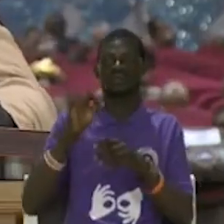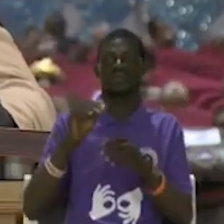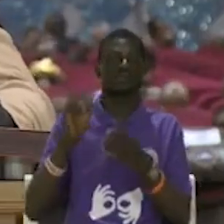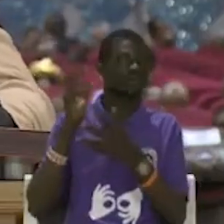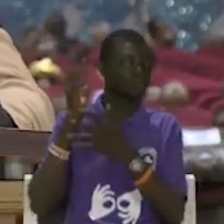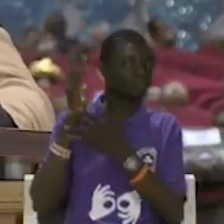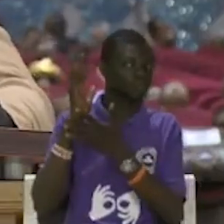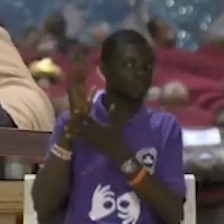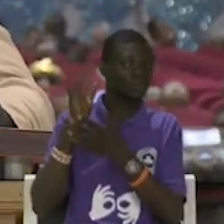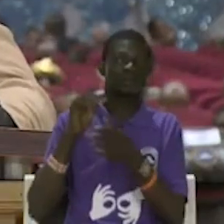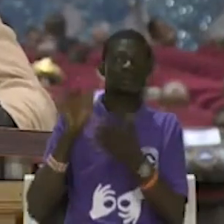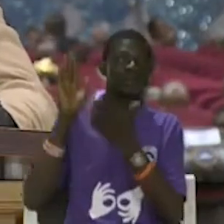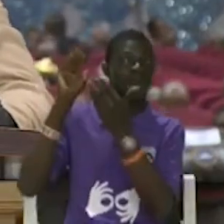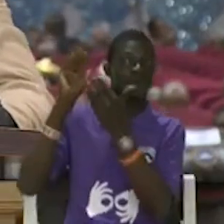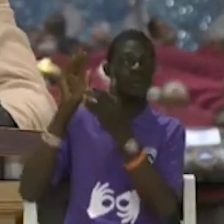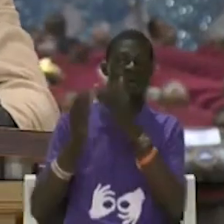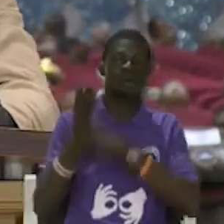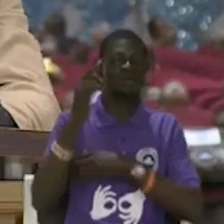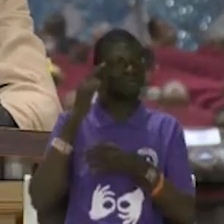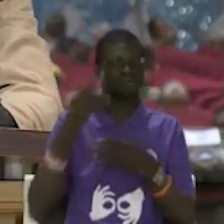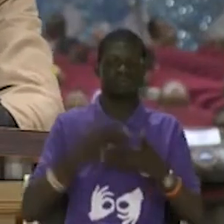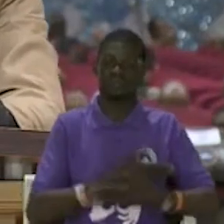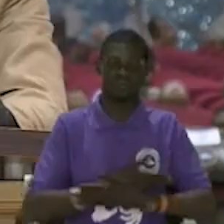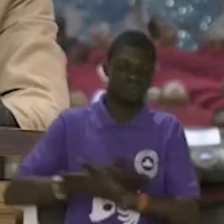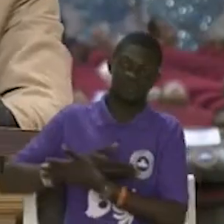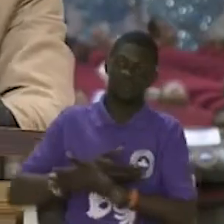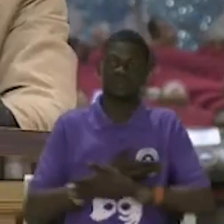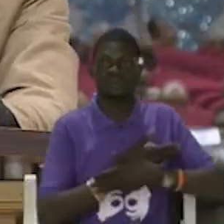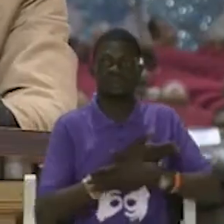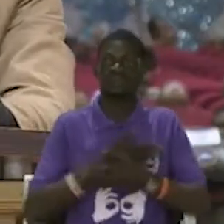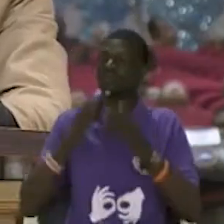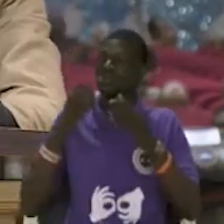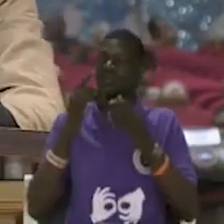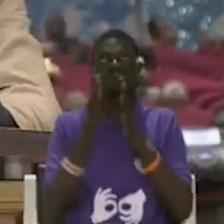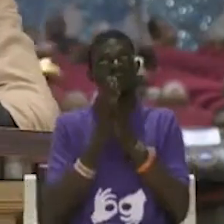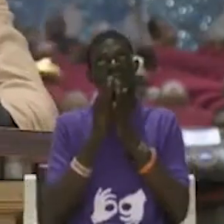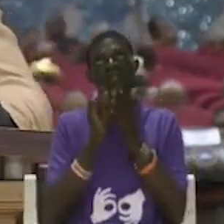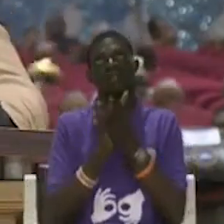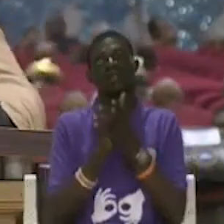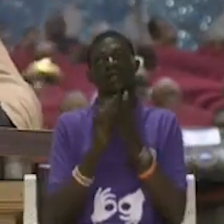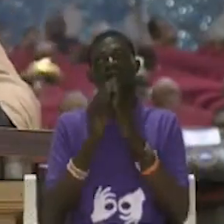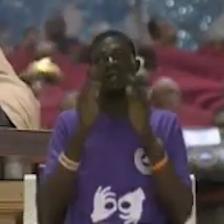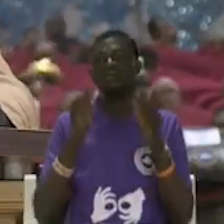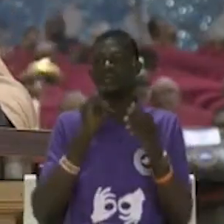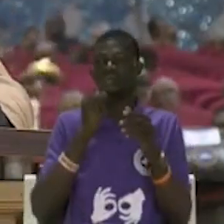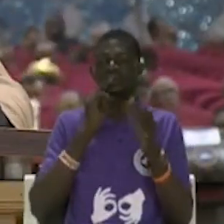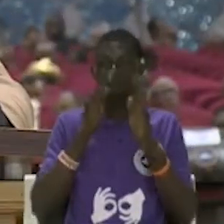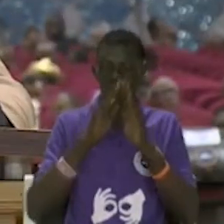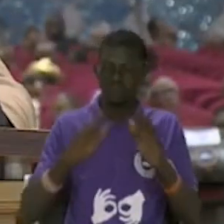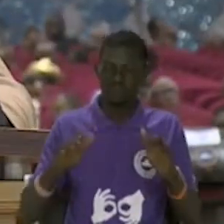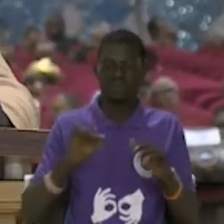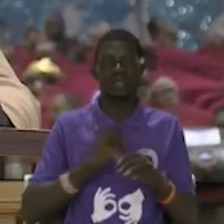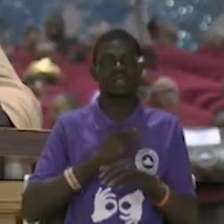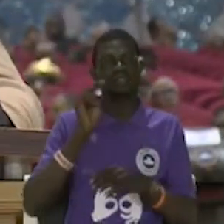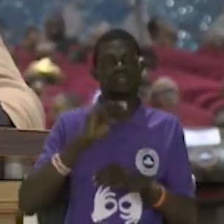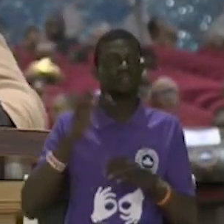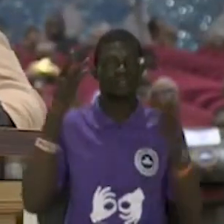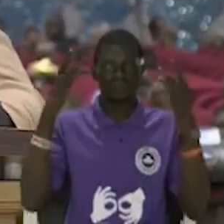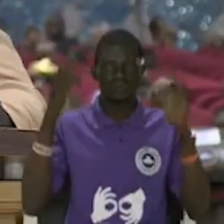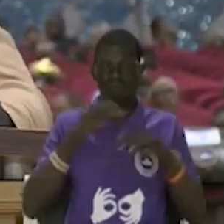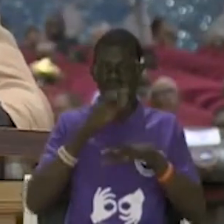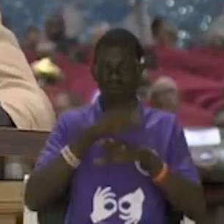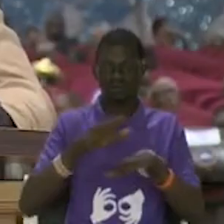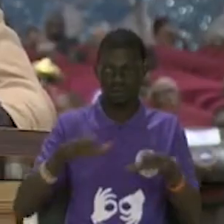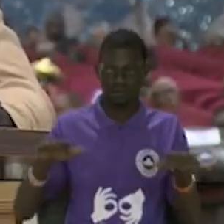trusting God for a child. She had been praying and telling God that her house was too quiet and needed the noise of